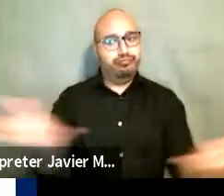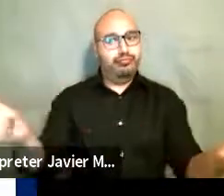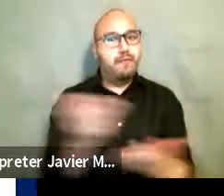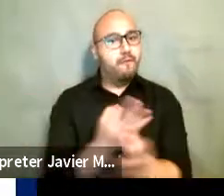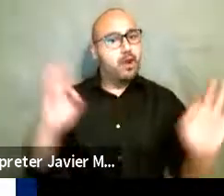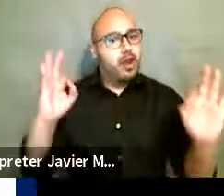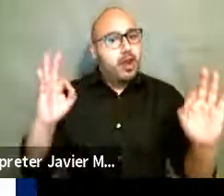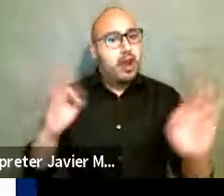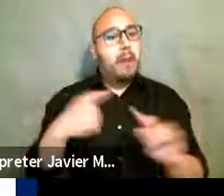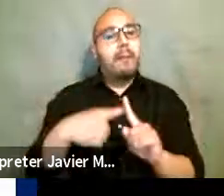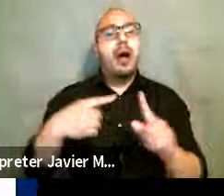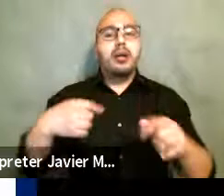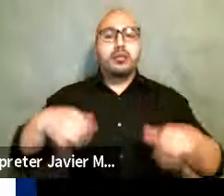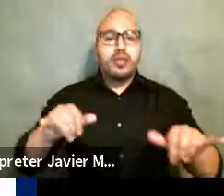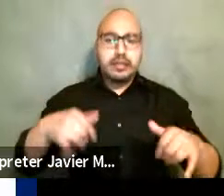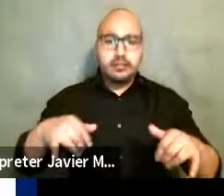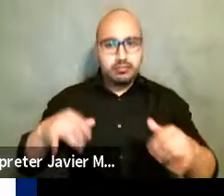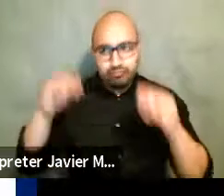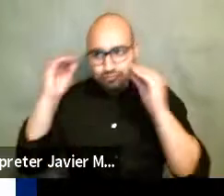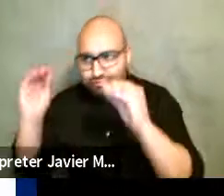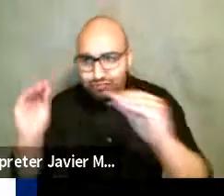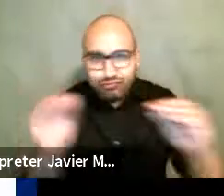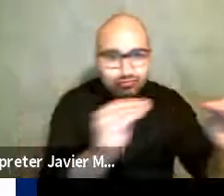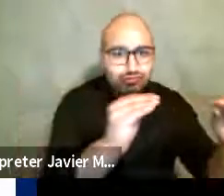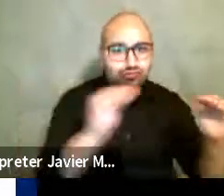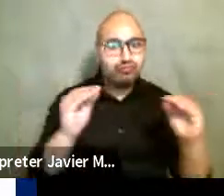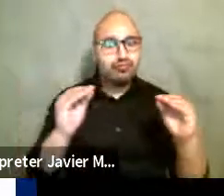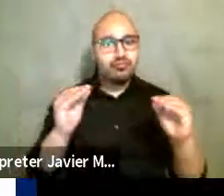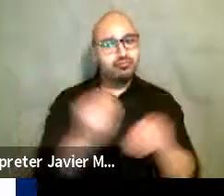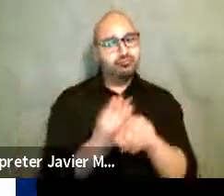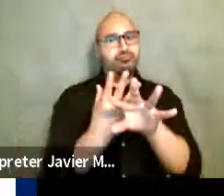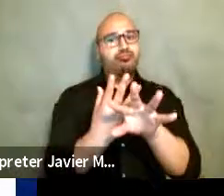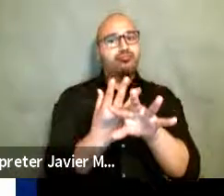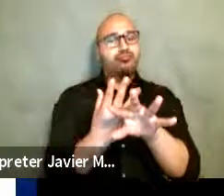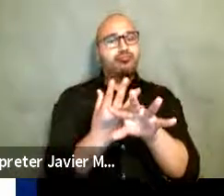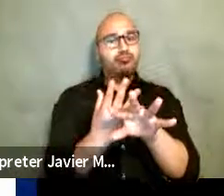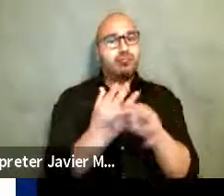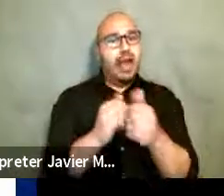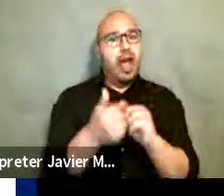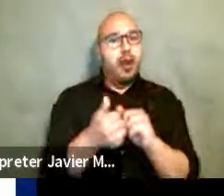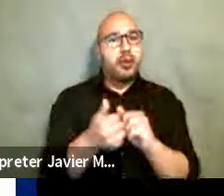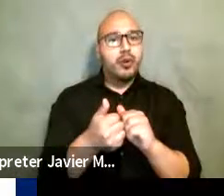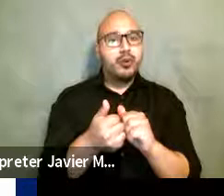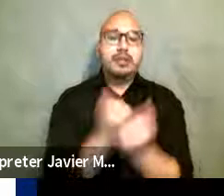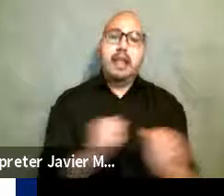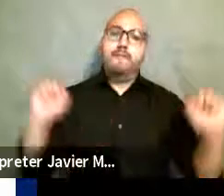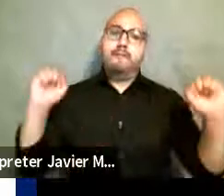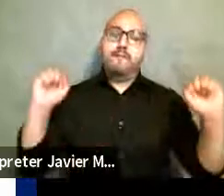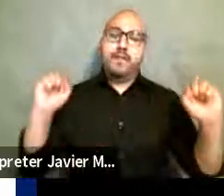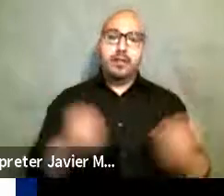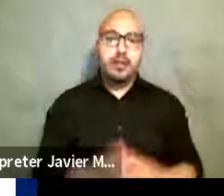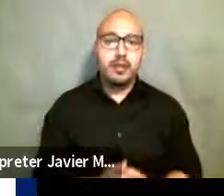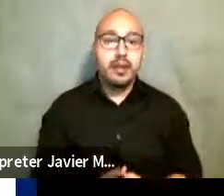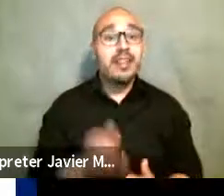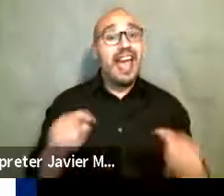educational piece to people from the safety of their home. So that team is going to be really important